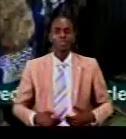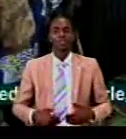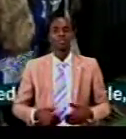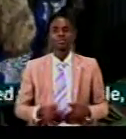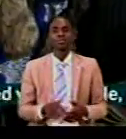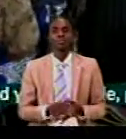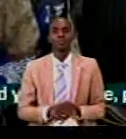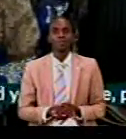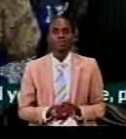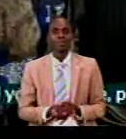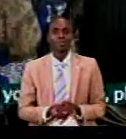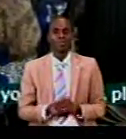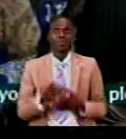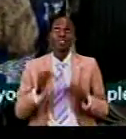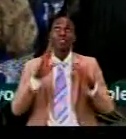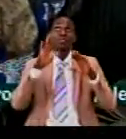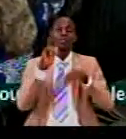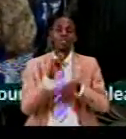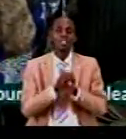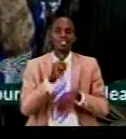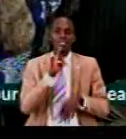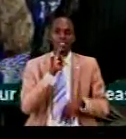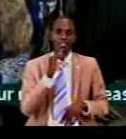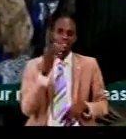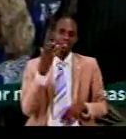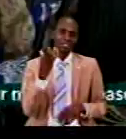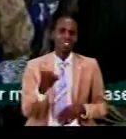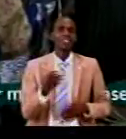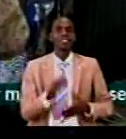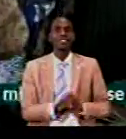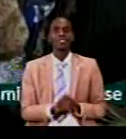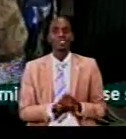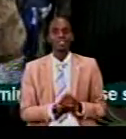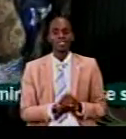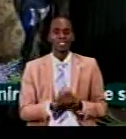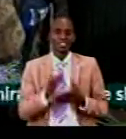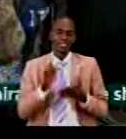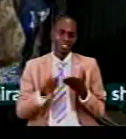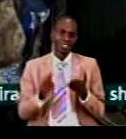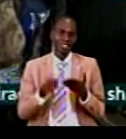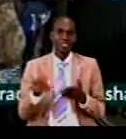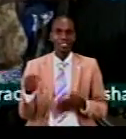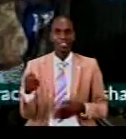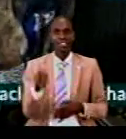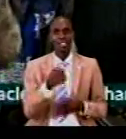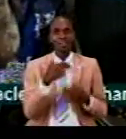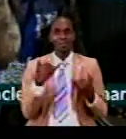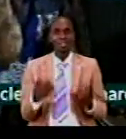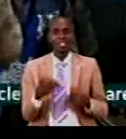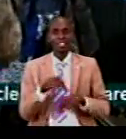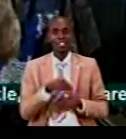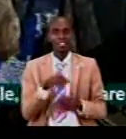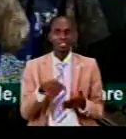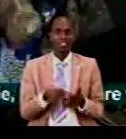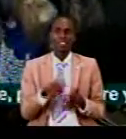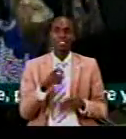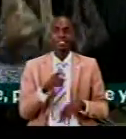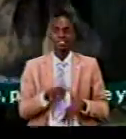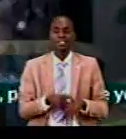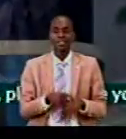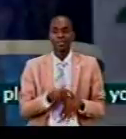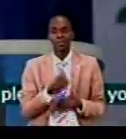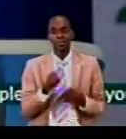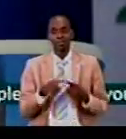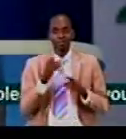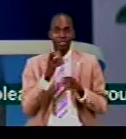time, when you receive your miracle, don't come out quietly. Be shouting. Come out with praising God. Come out with